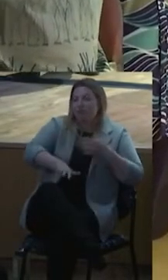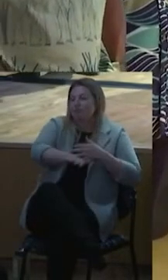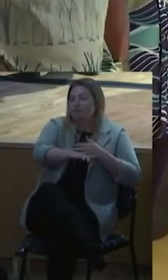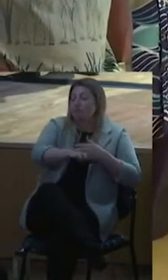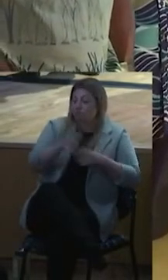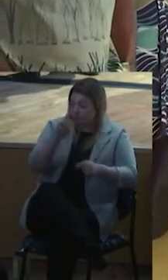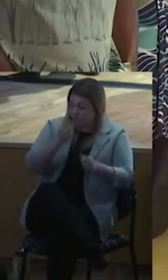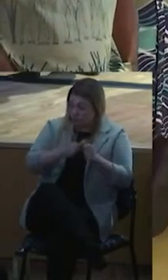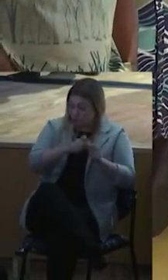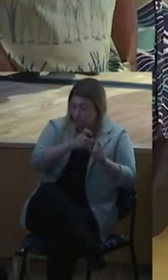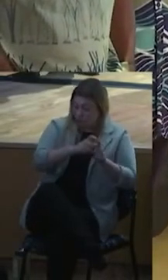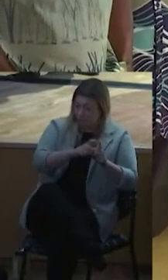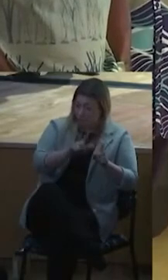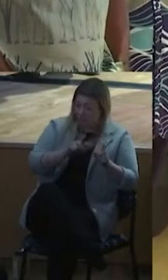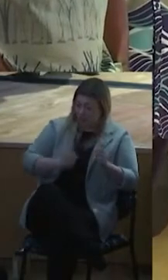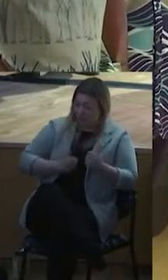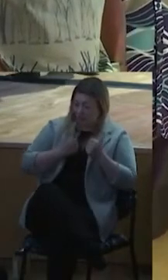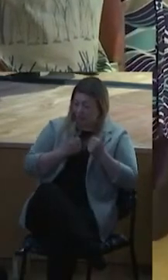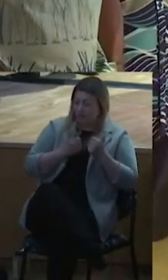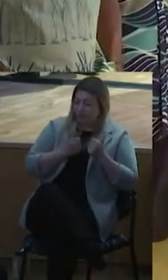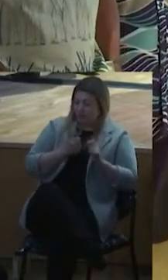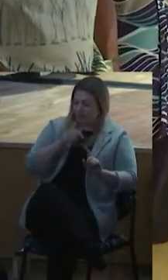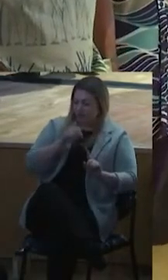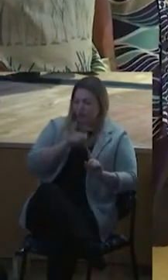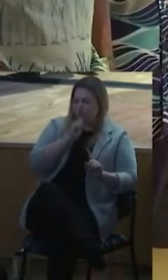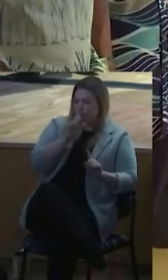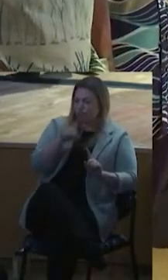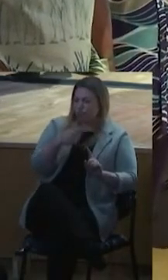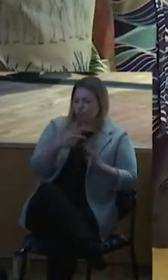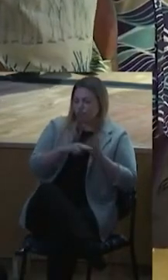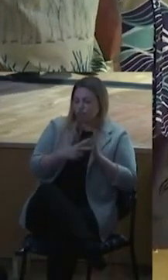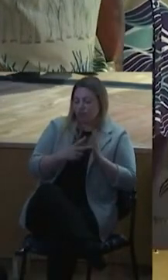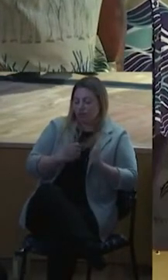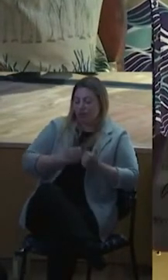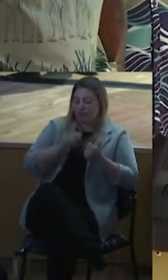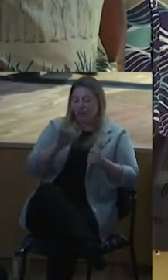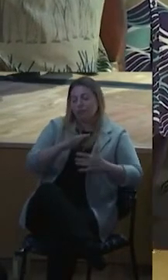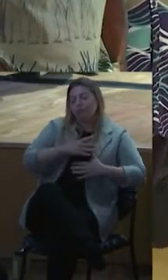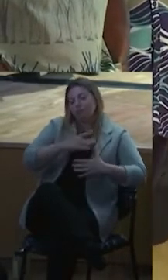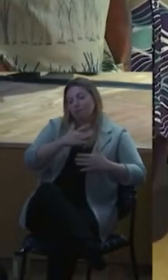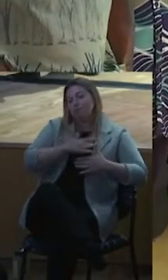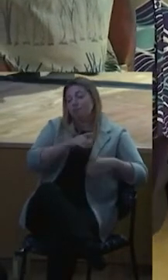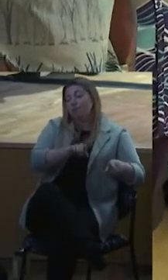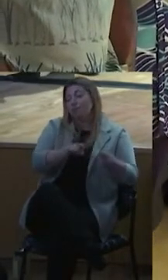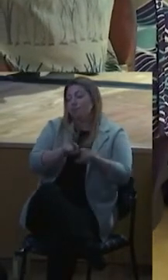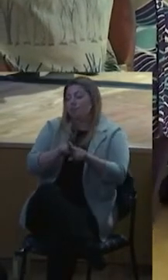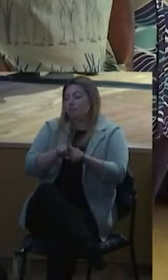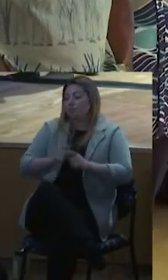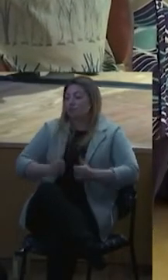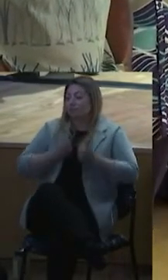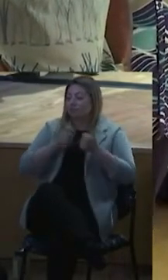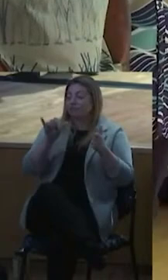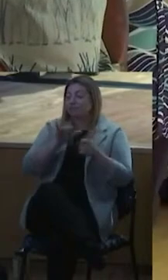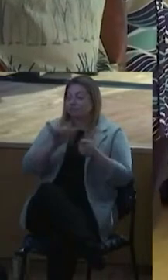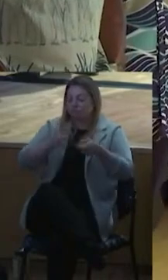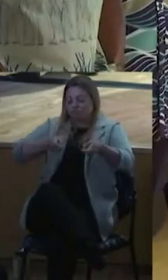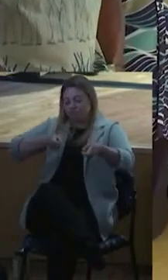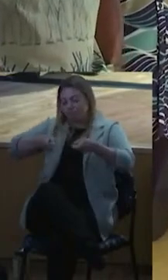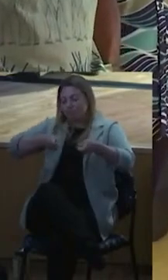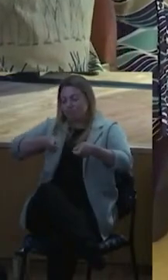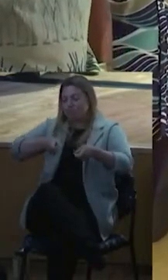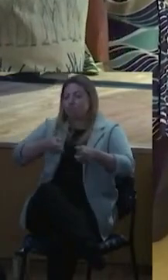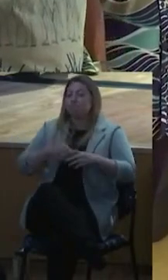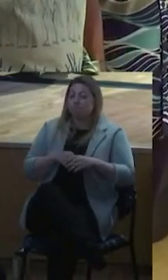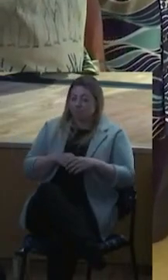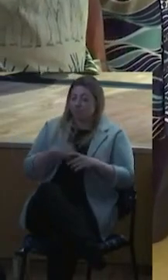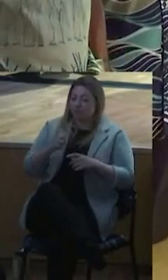word life, ea, it didn't just mean life as in breath, but it also meant in life as in governance. And so I think